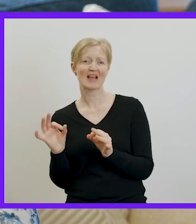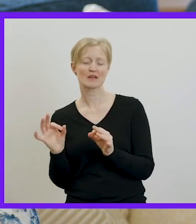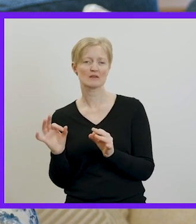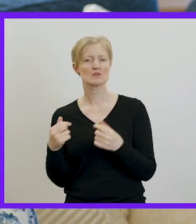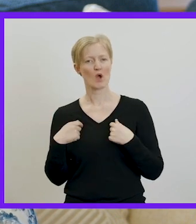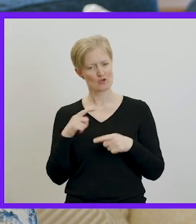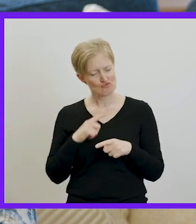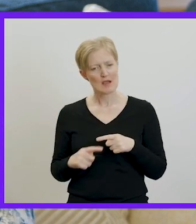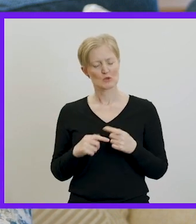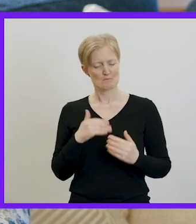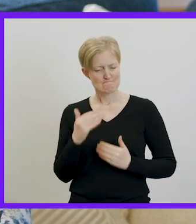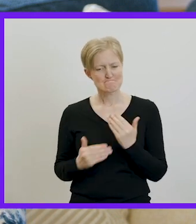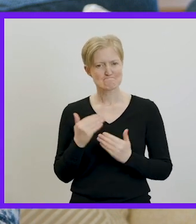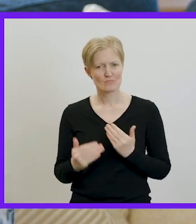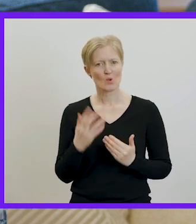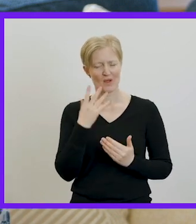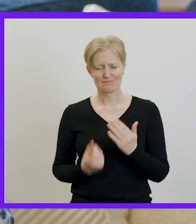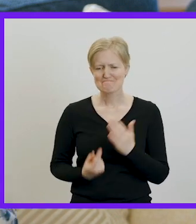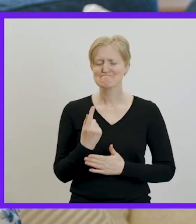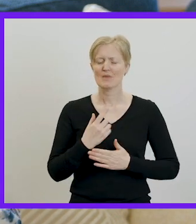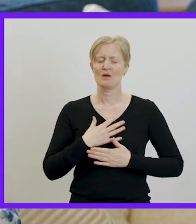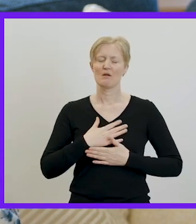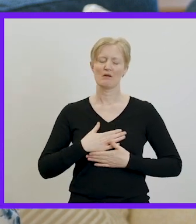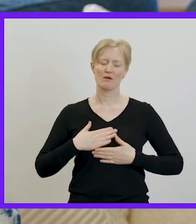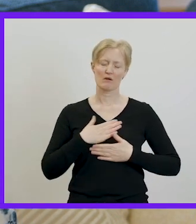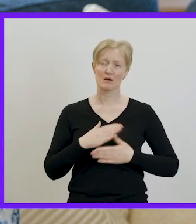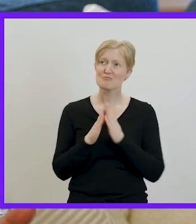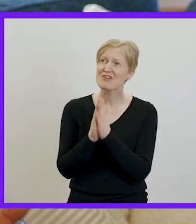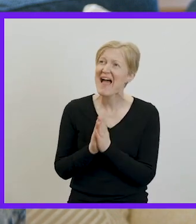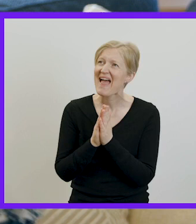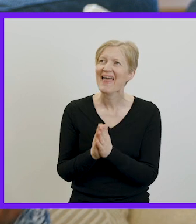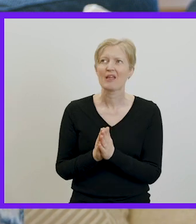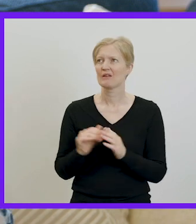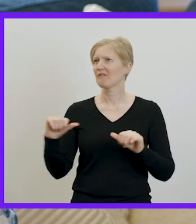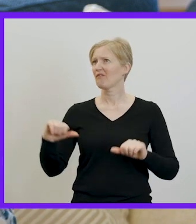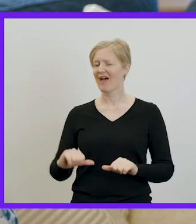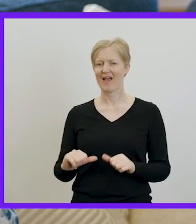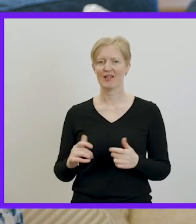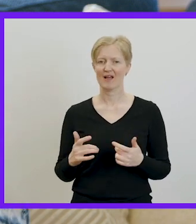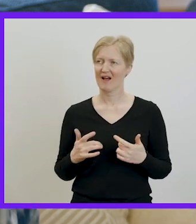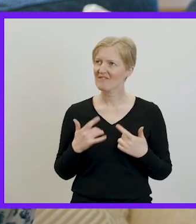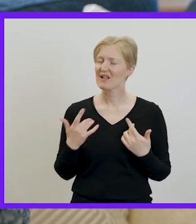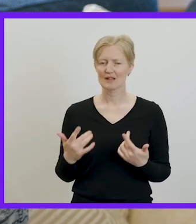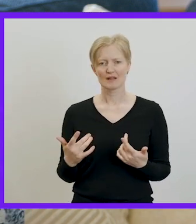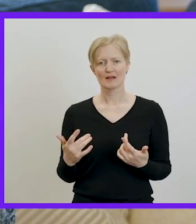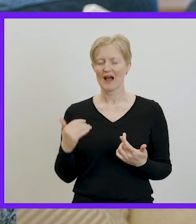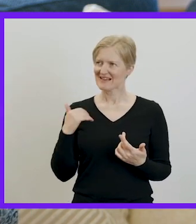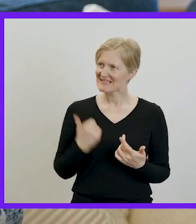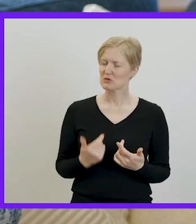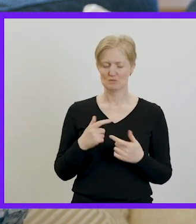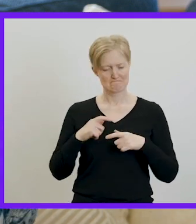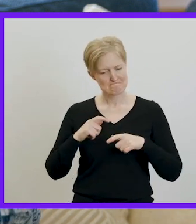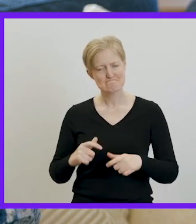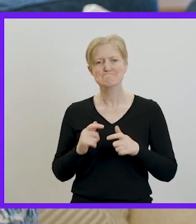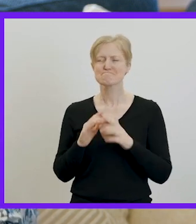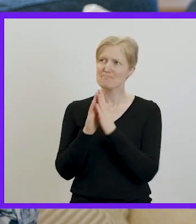I've tried to do that, that despite discouragements, and I get a lot of discouragements when I've prayed and things haven't come through, what I believe is